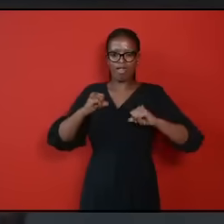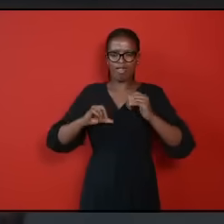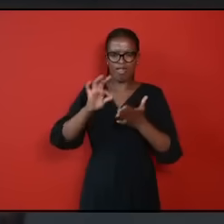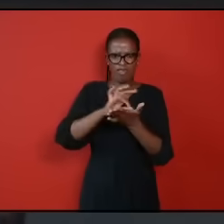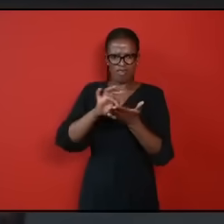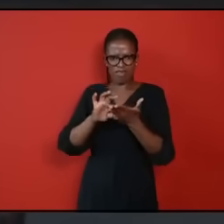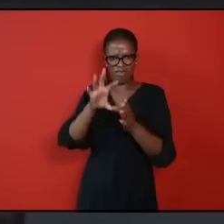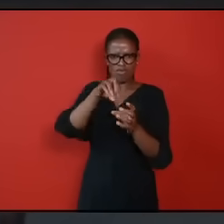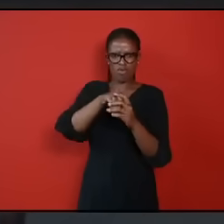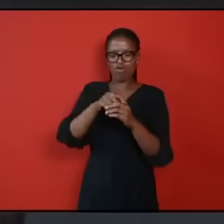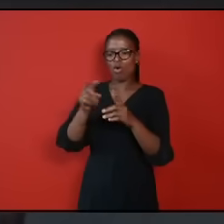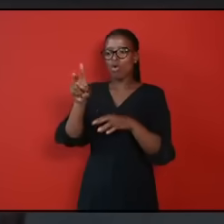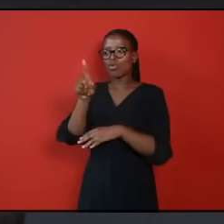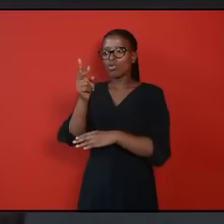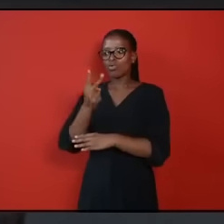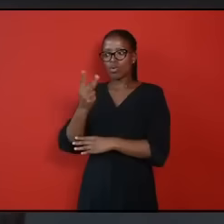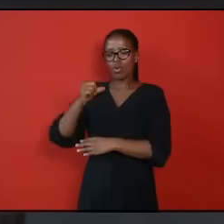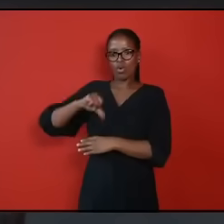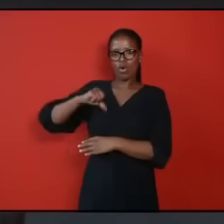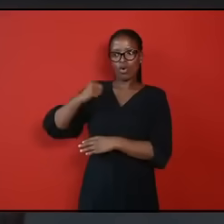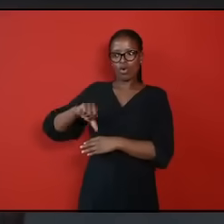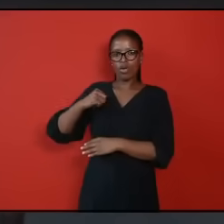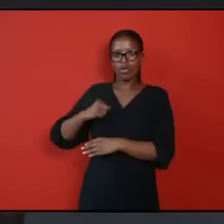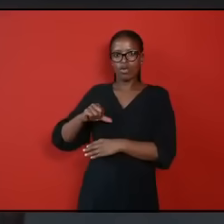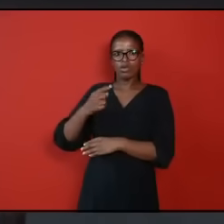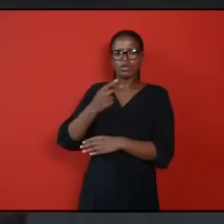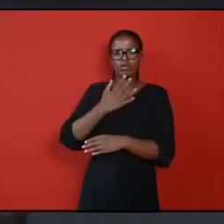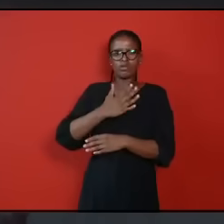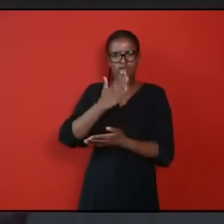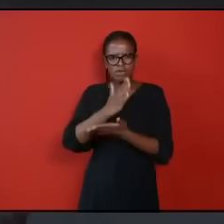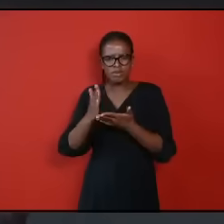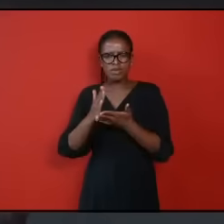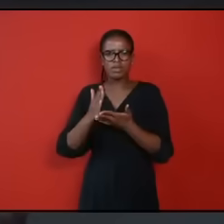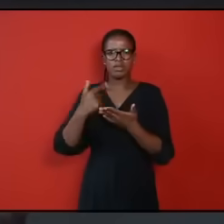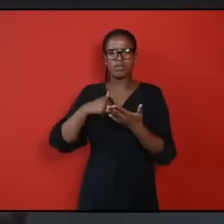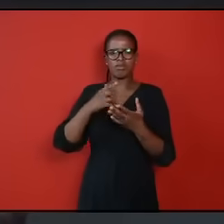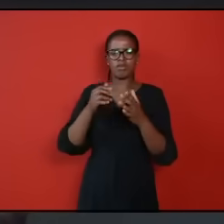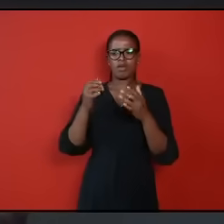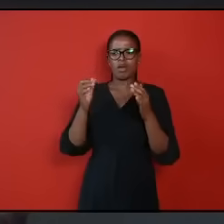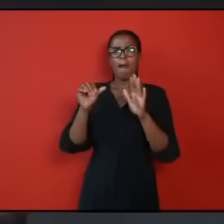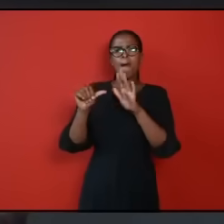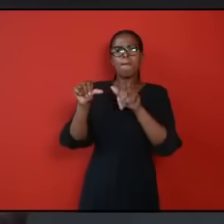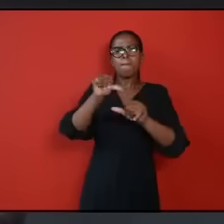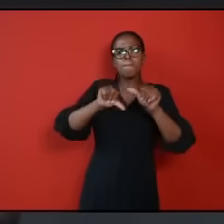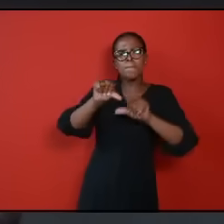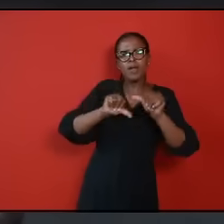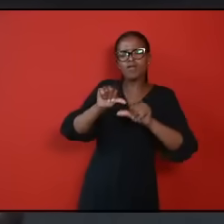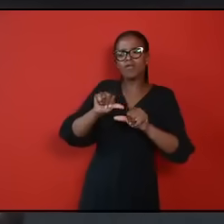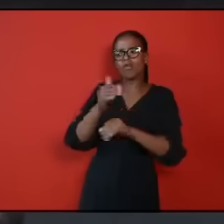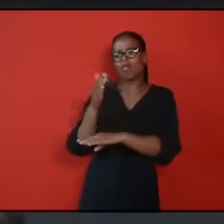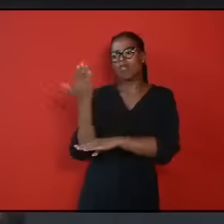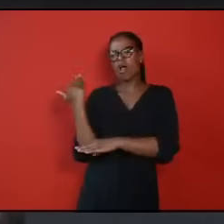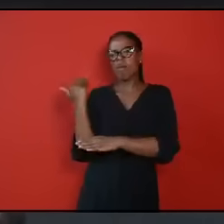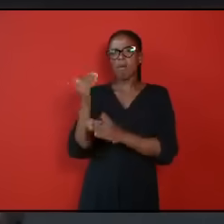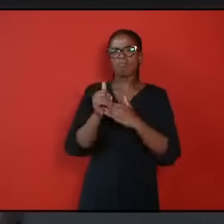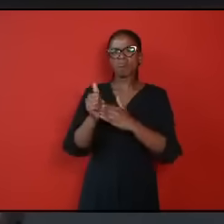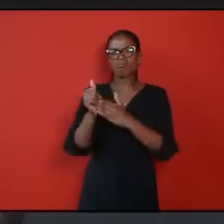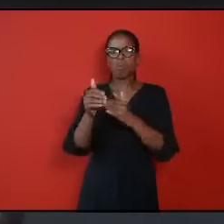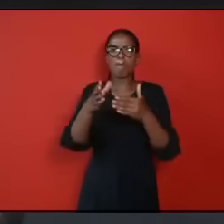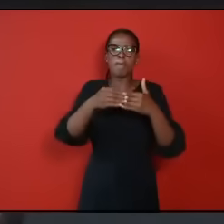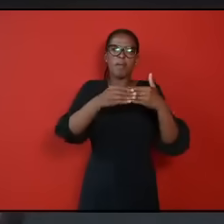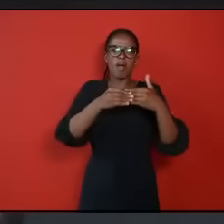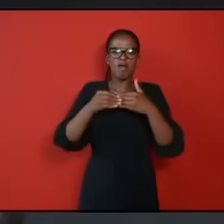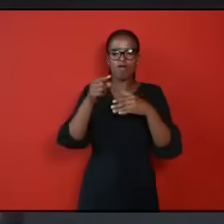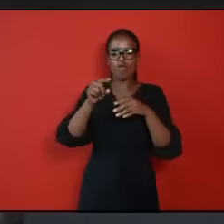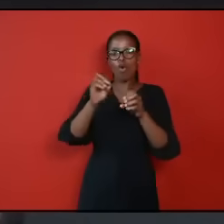Metsimaholo municipality. There has been some talks on social media about former members of the organization